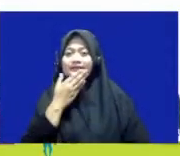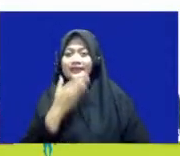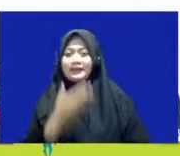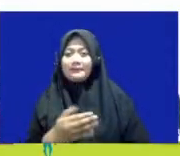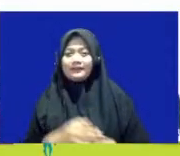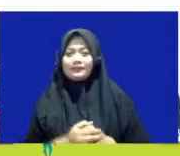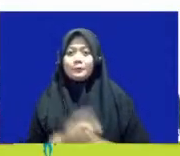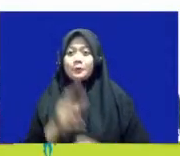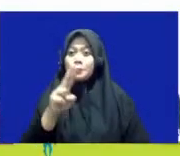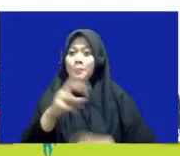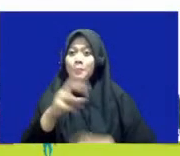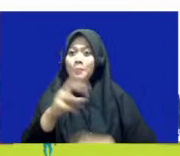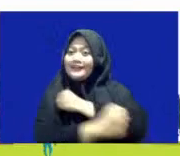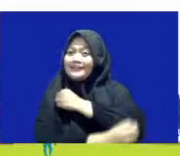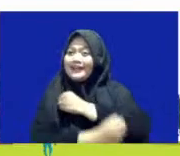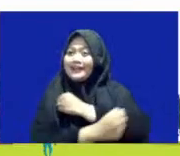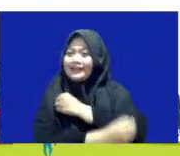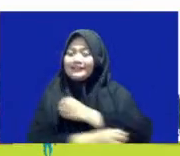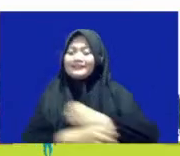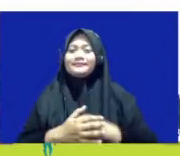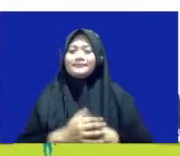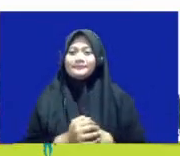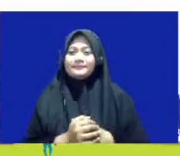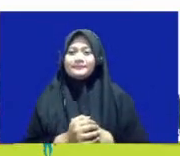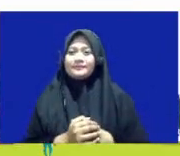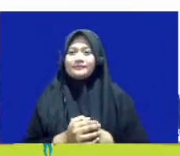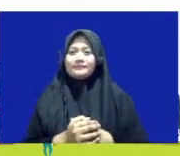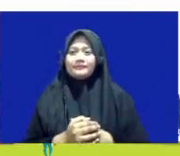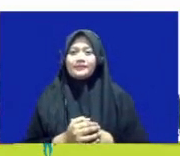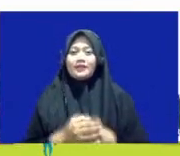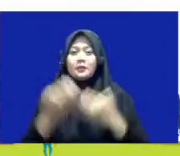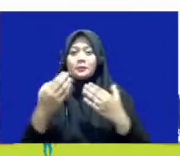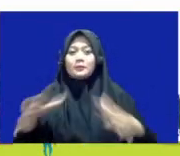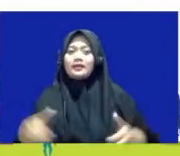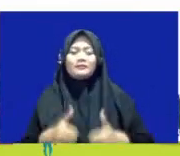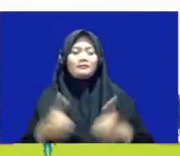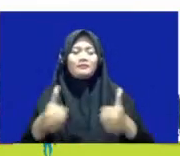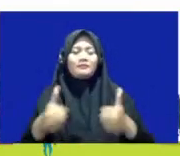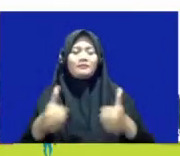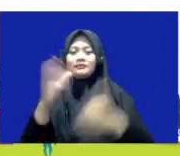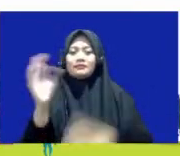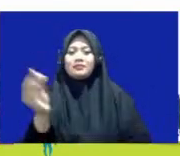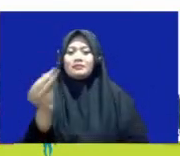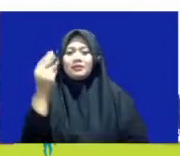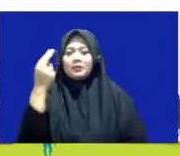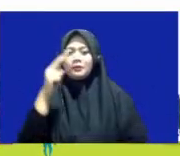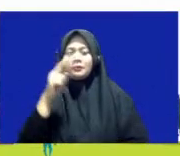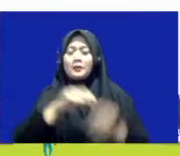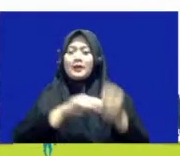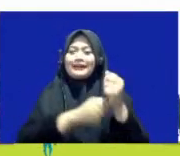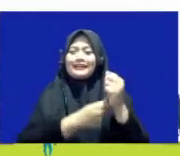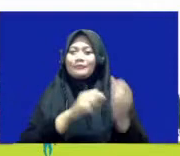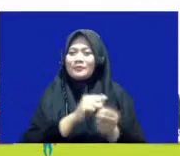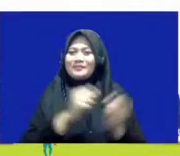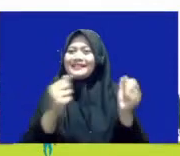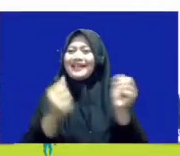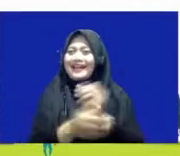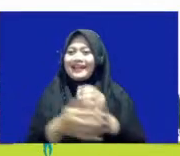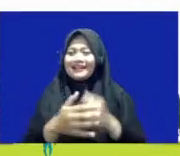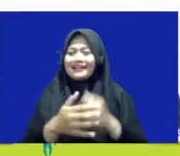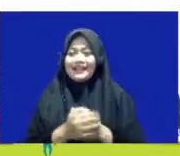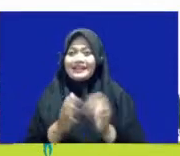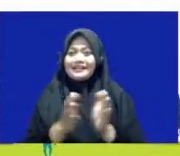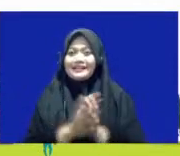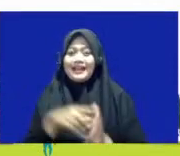in crisis prevention and response. As you may well know, on 14th of April,